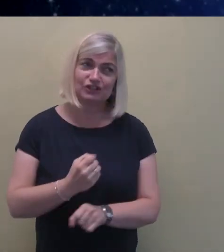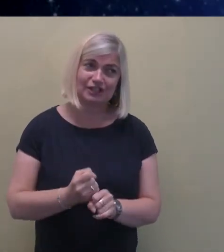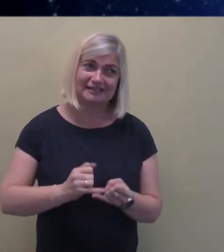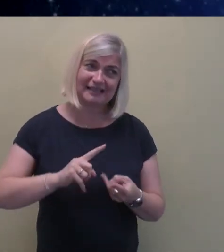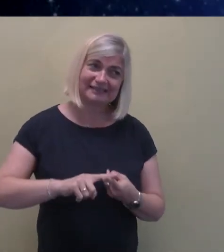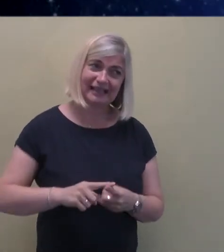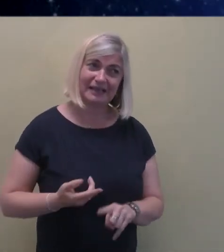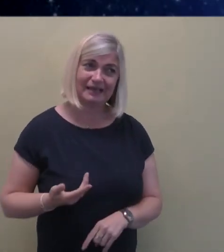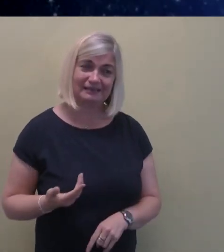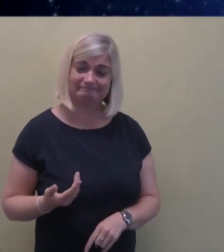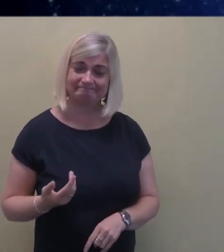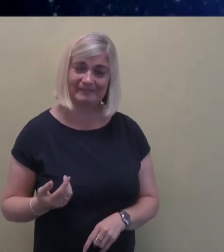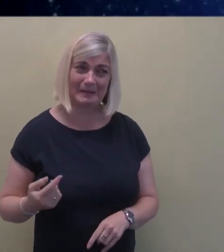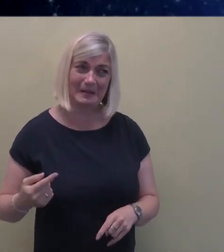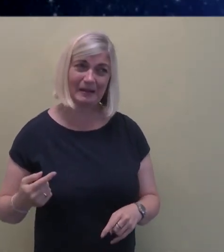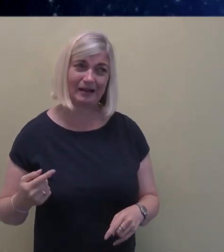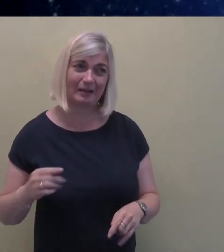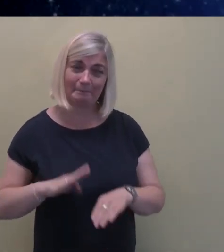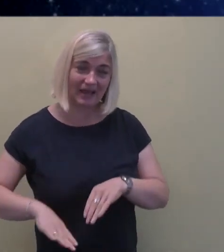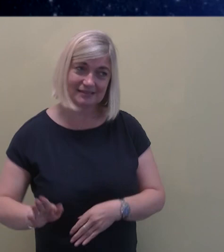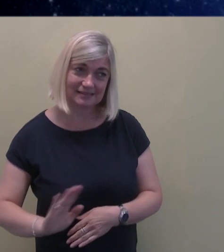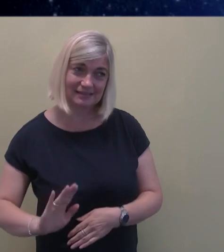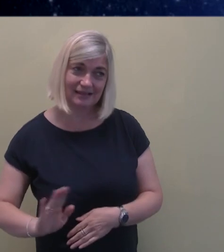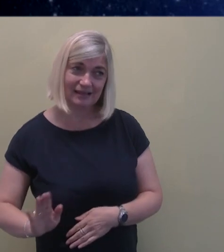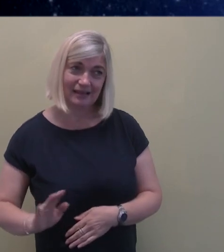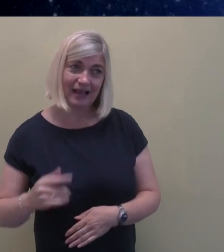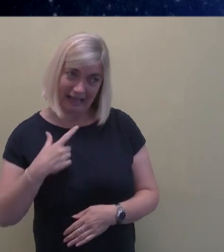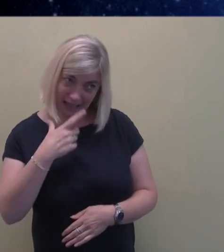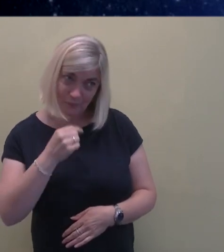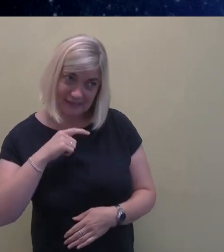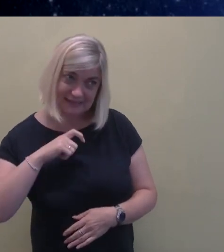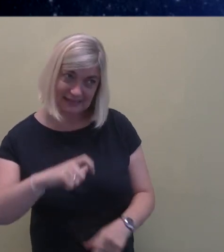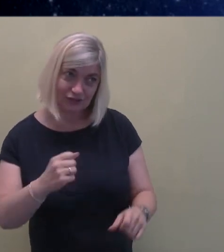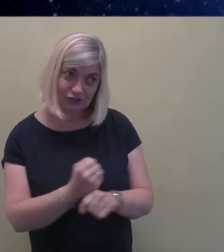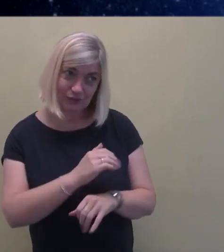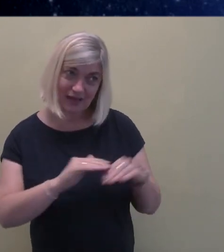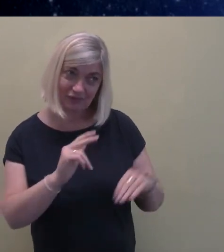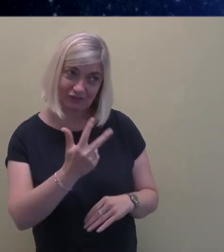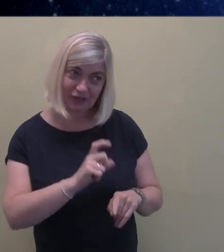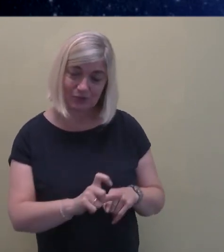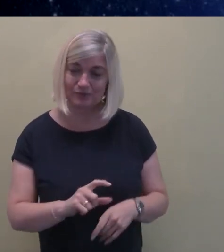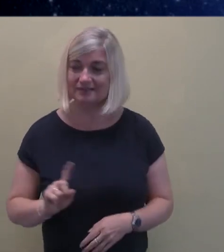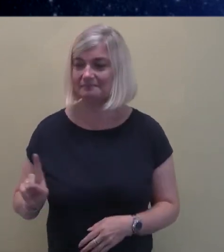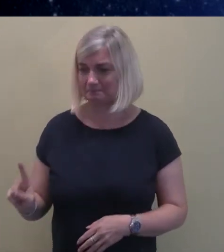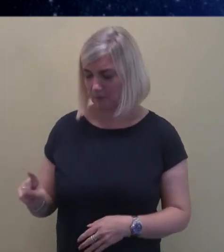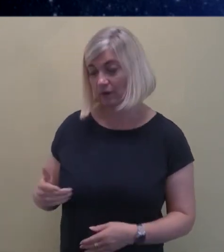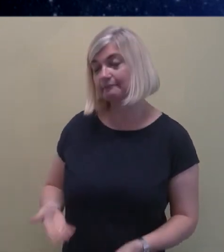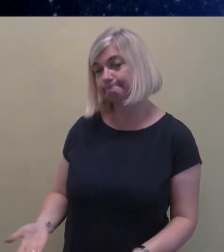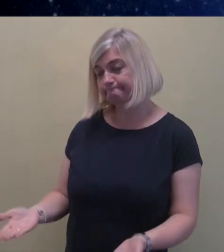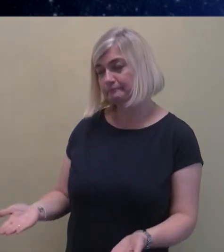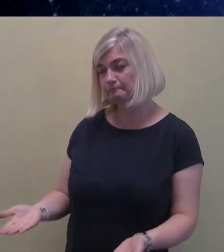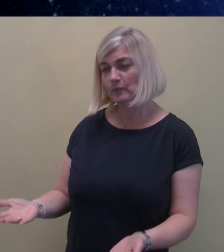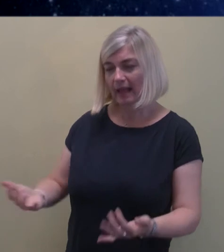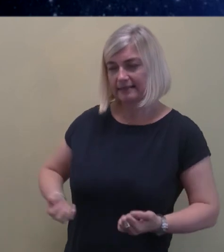pushed themselves to do the level 3, and they said, we can do it, but we missed one GCSE, can we do it? And we looked at, as a test